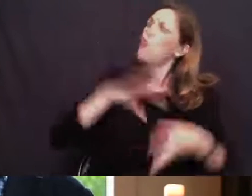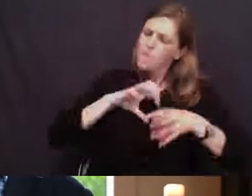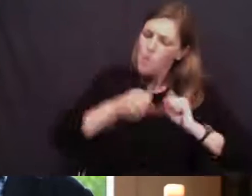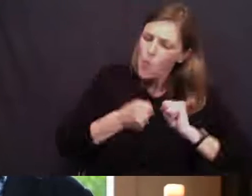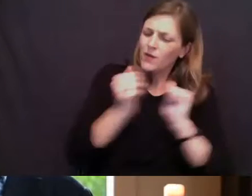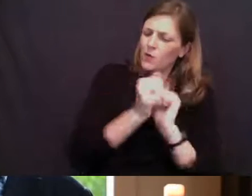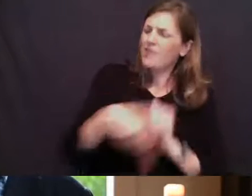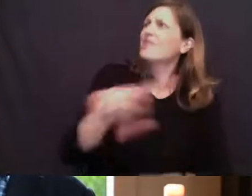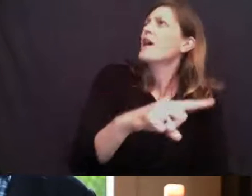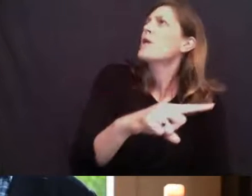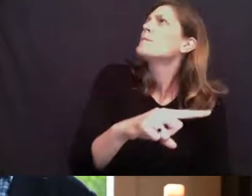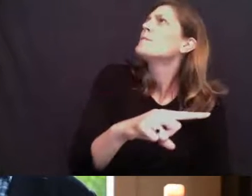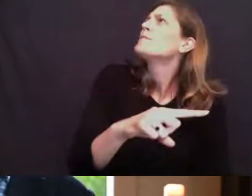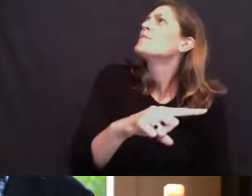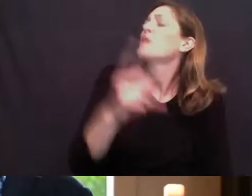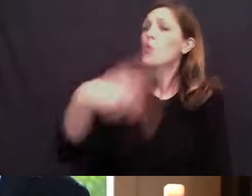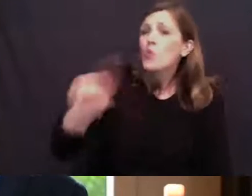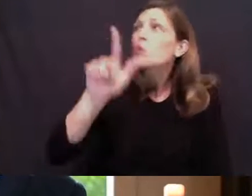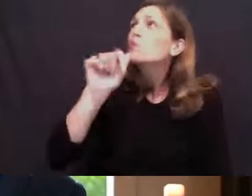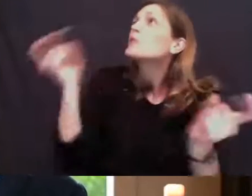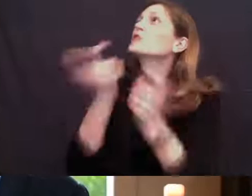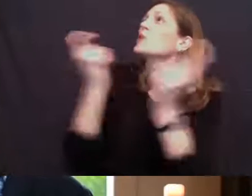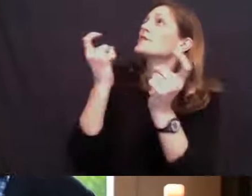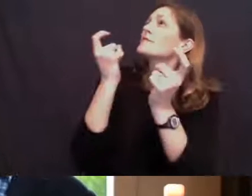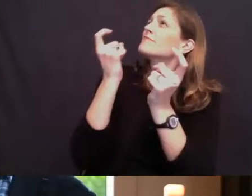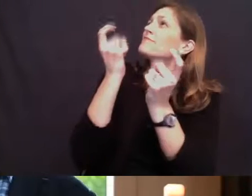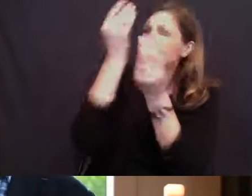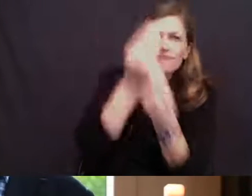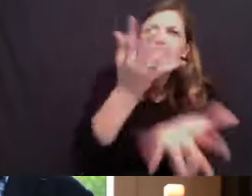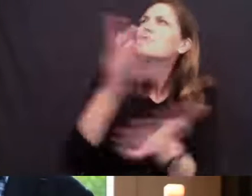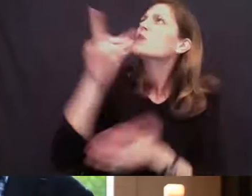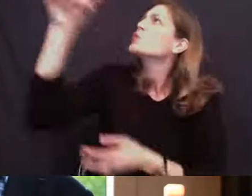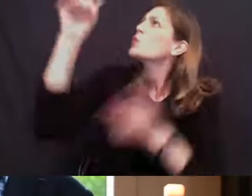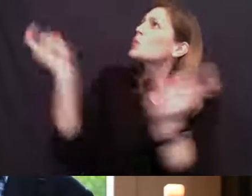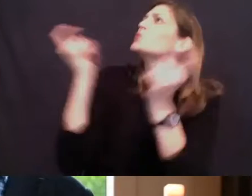those who are mourning? For those who are rejoicing, let them know that you are rejoicing with them.